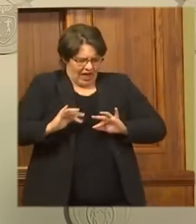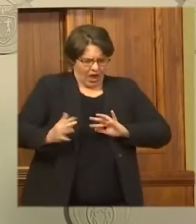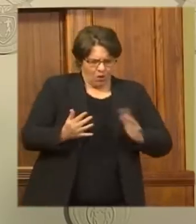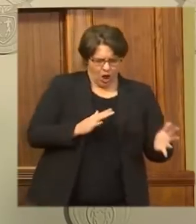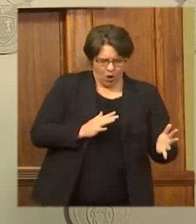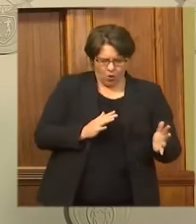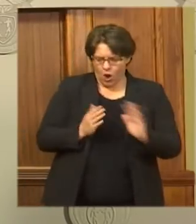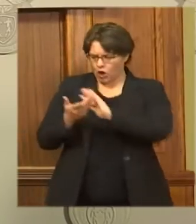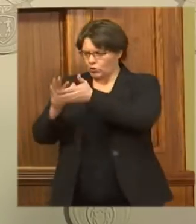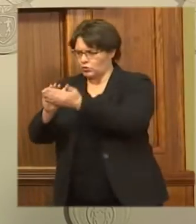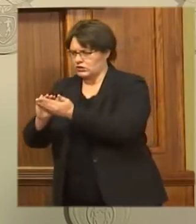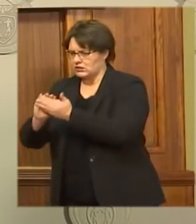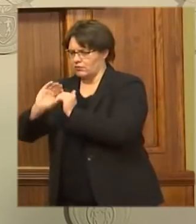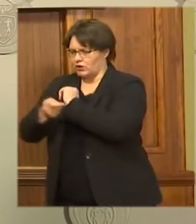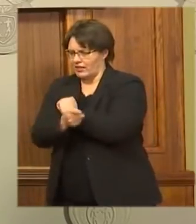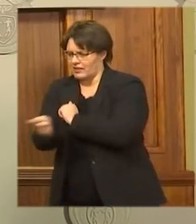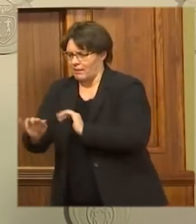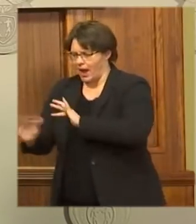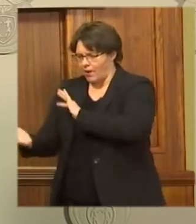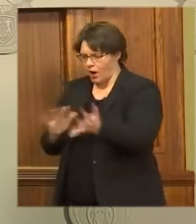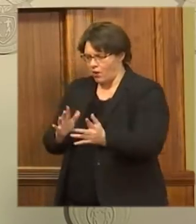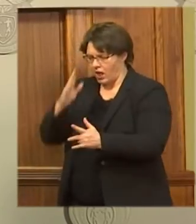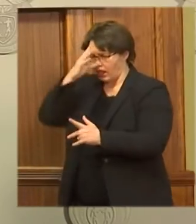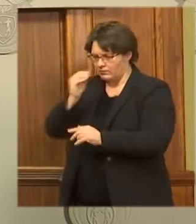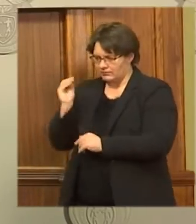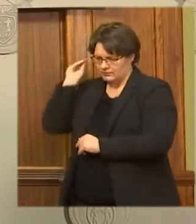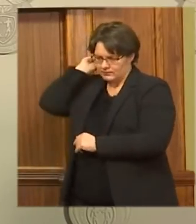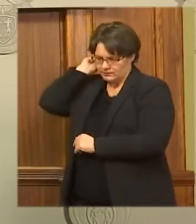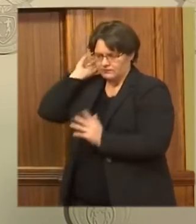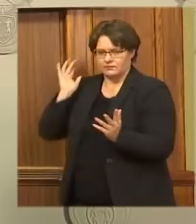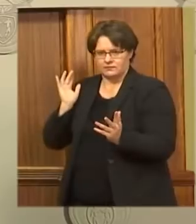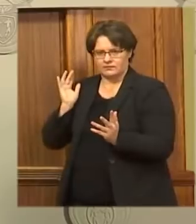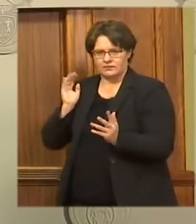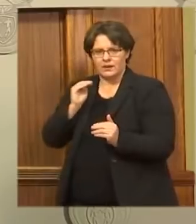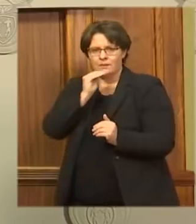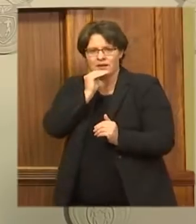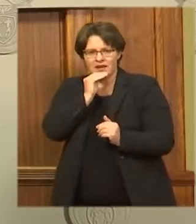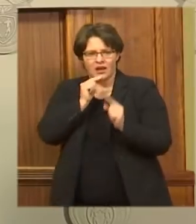our communities. It is about each one of